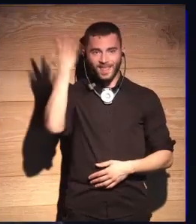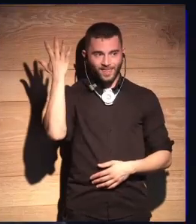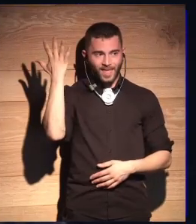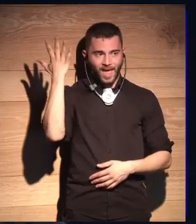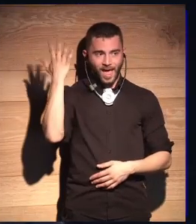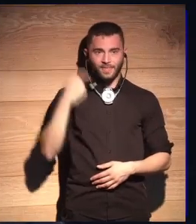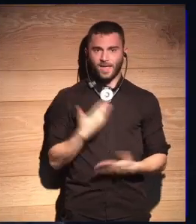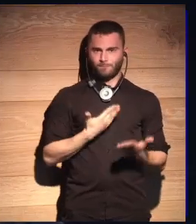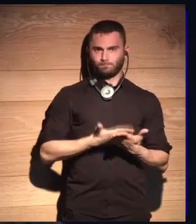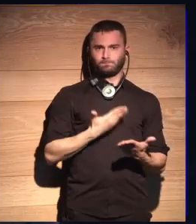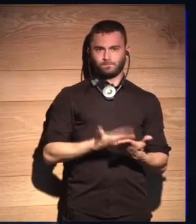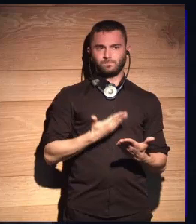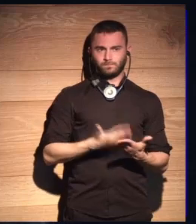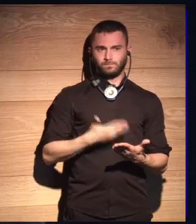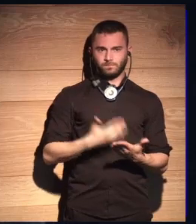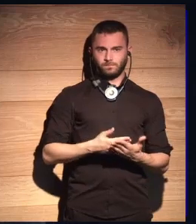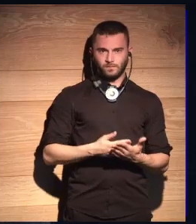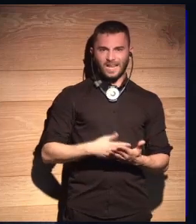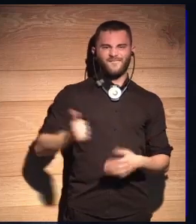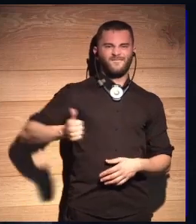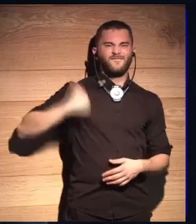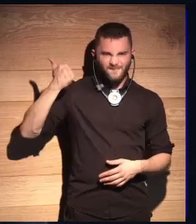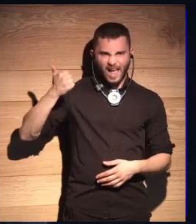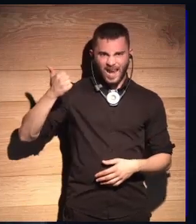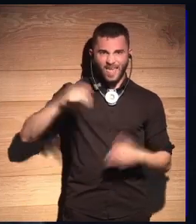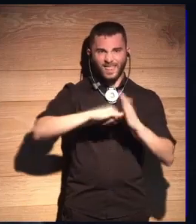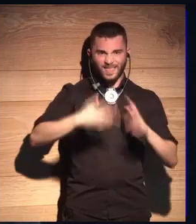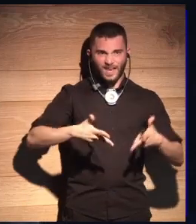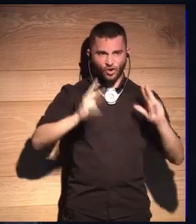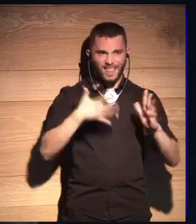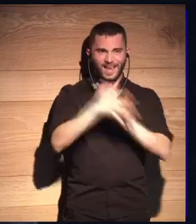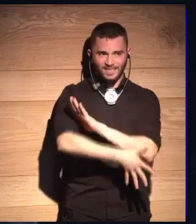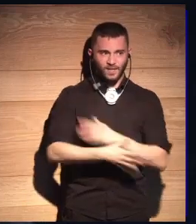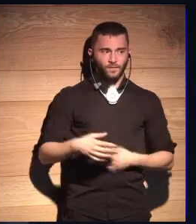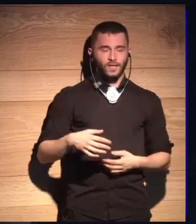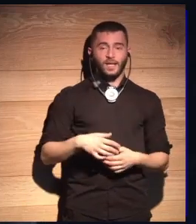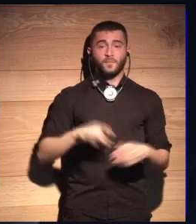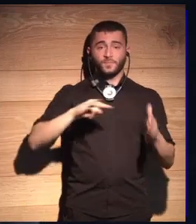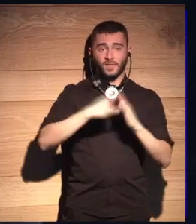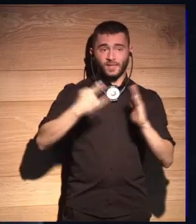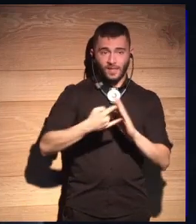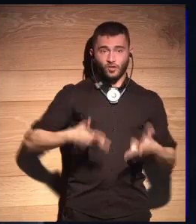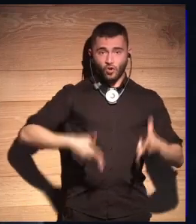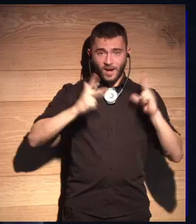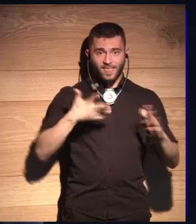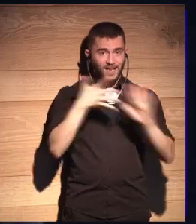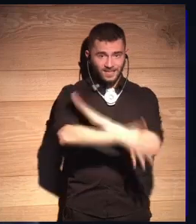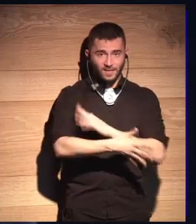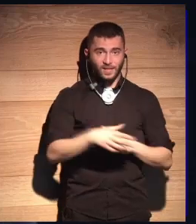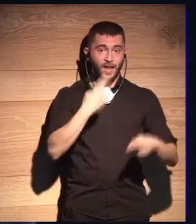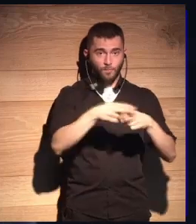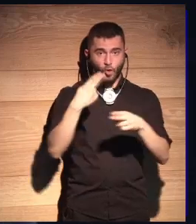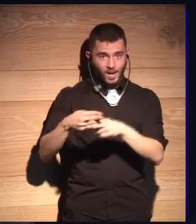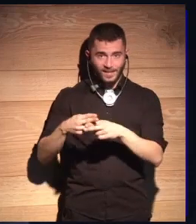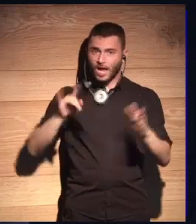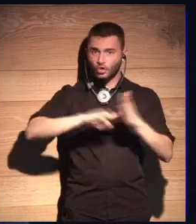which is the idea of highlighting again that technocratic fallacy. Technocracy is based on the